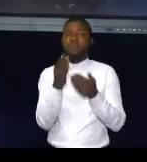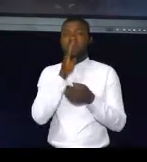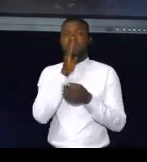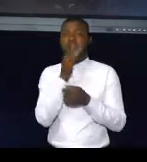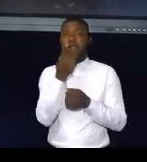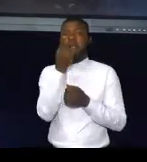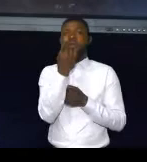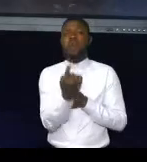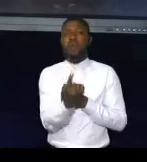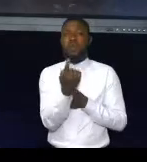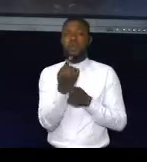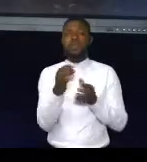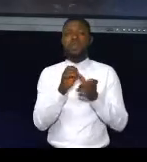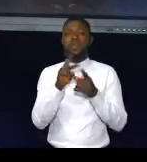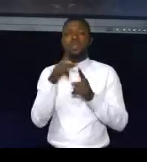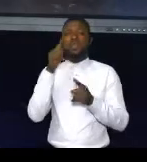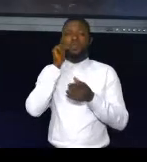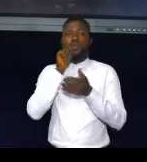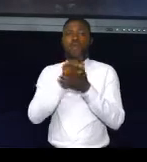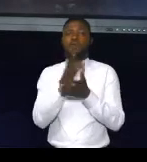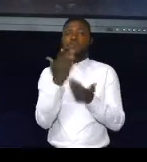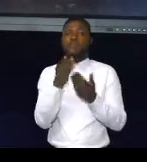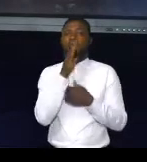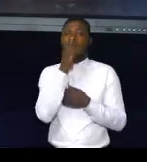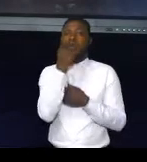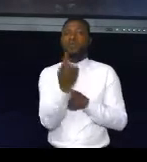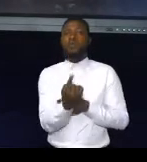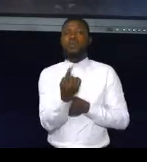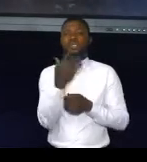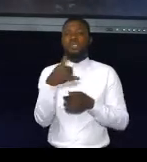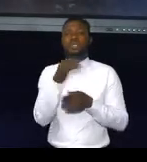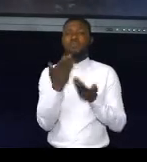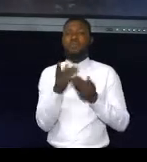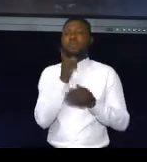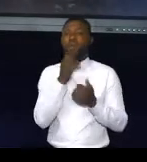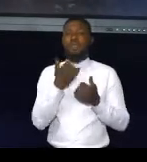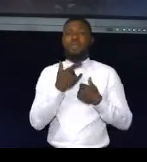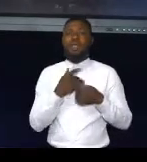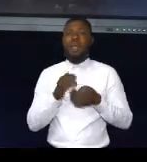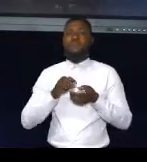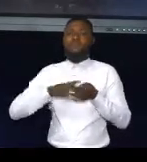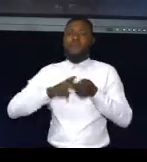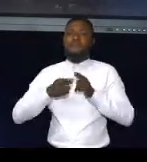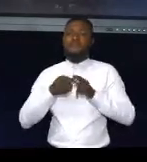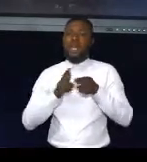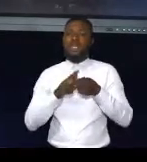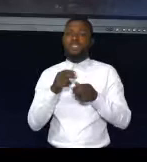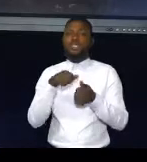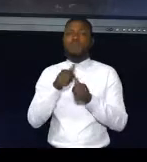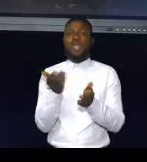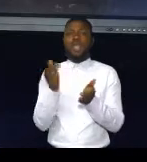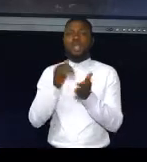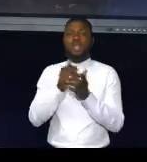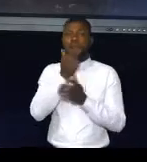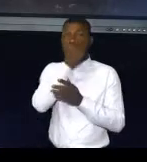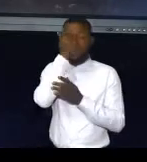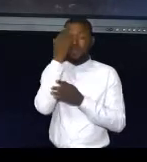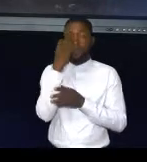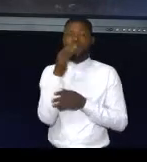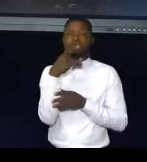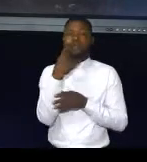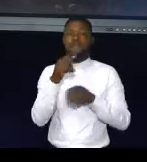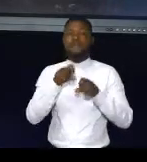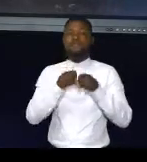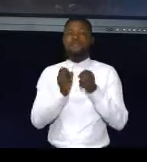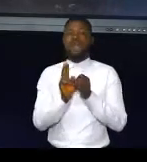be lonely, or the wife may be lonely. They may not have the companionship again because